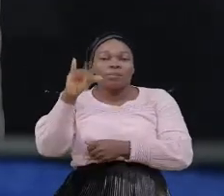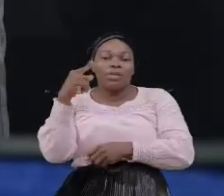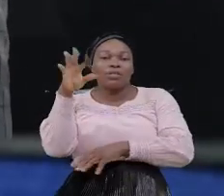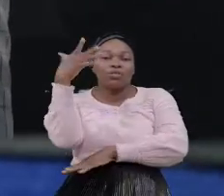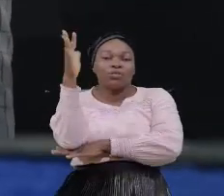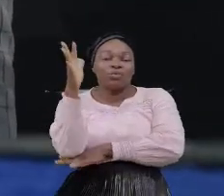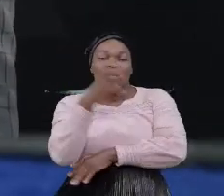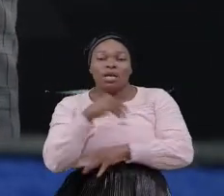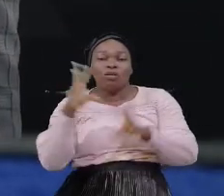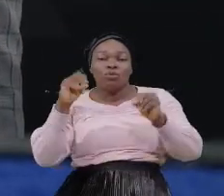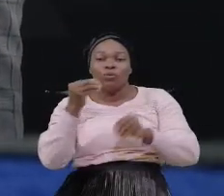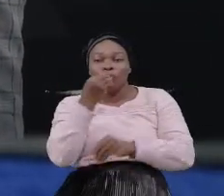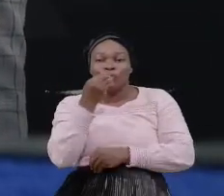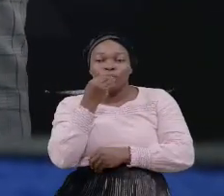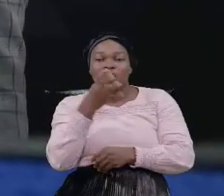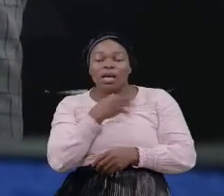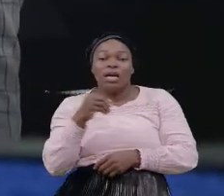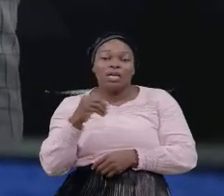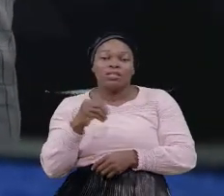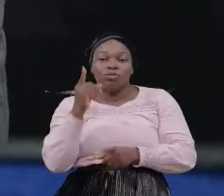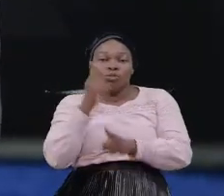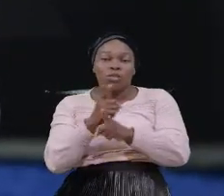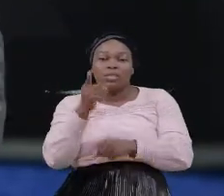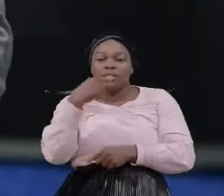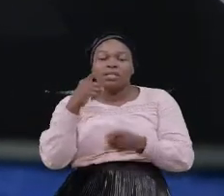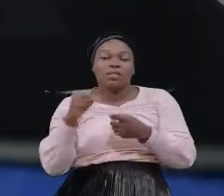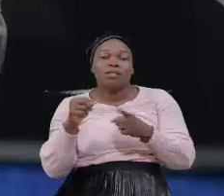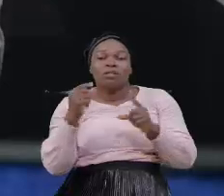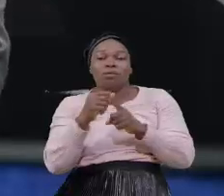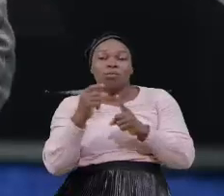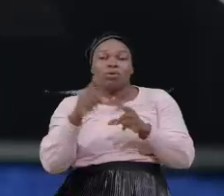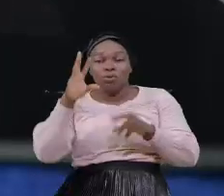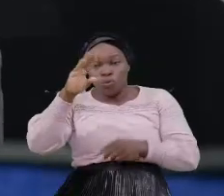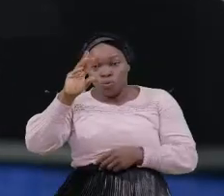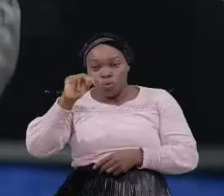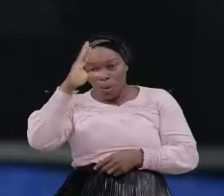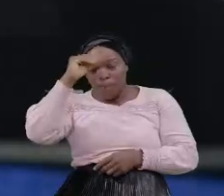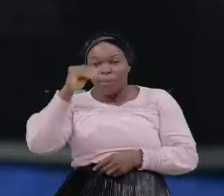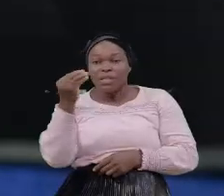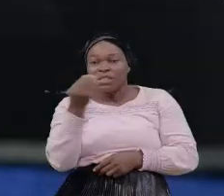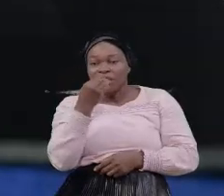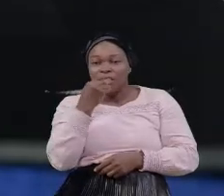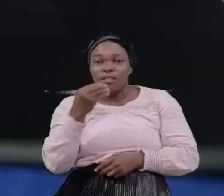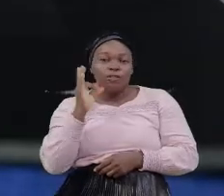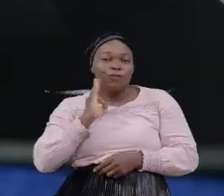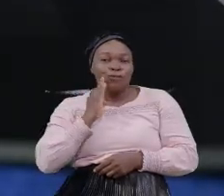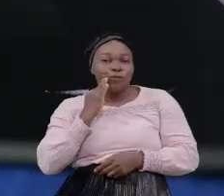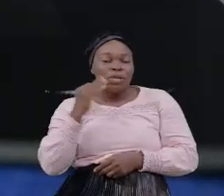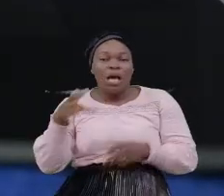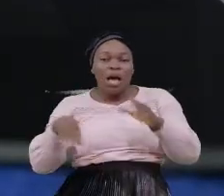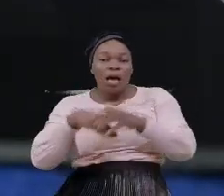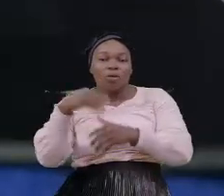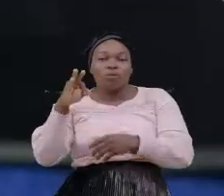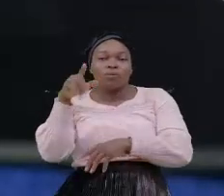No man eat fruit out of this tree anymore. And the tree heard. And when Jesus speaks